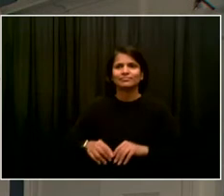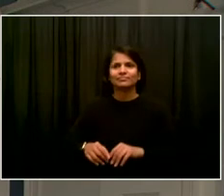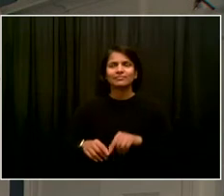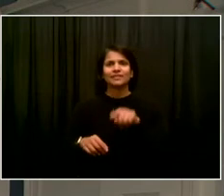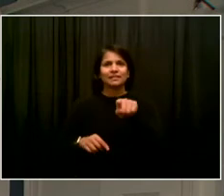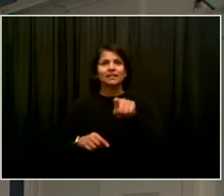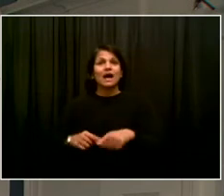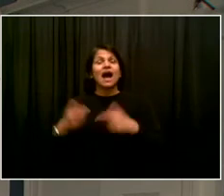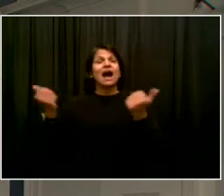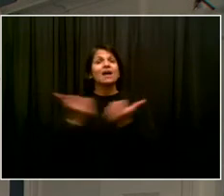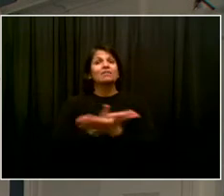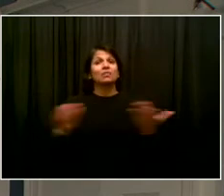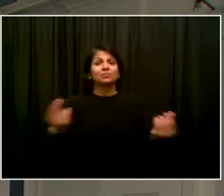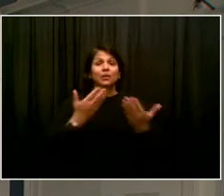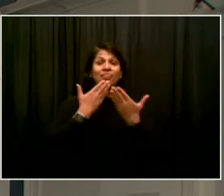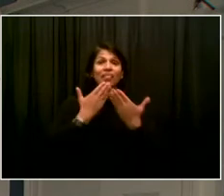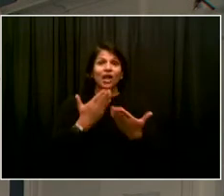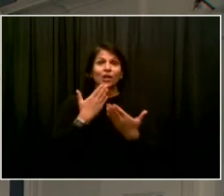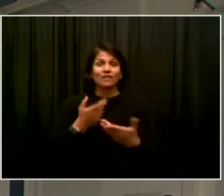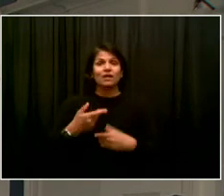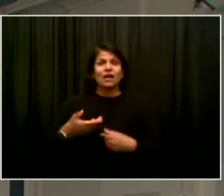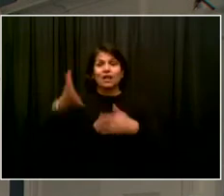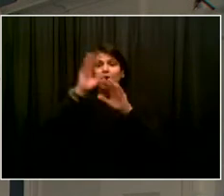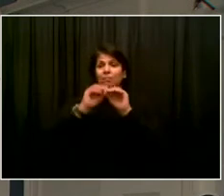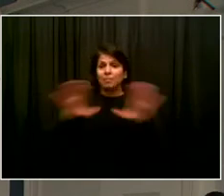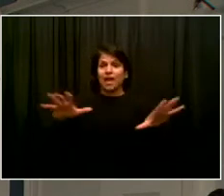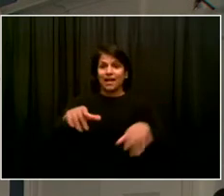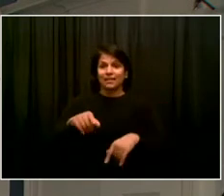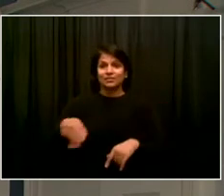you. God bless you. Happy and safe New Year. Yes, sir. Likewise.